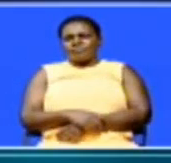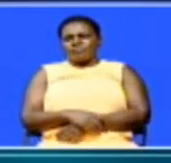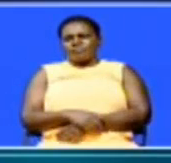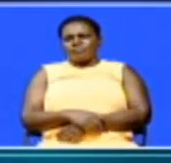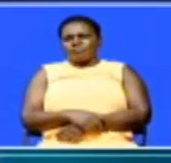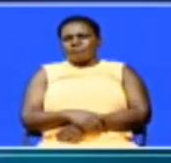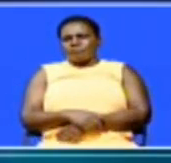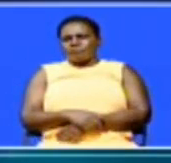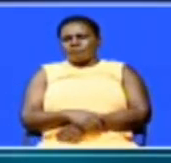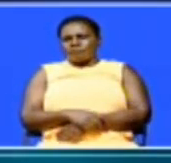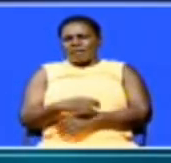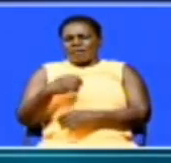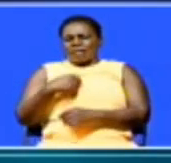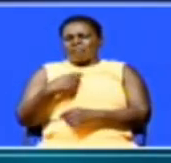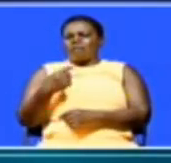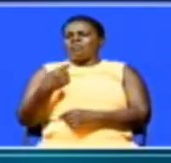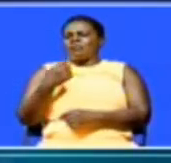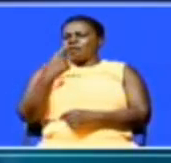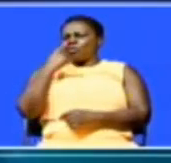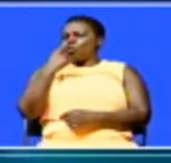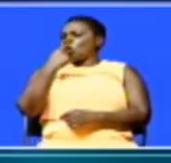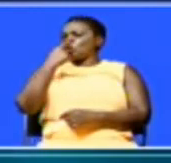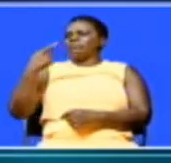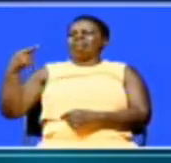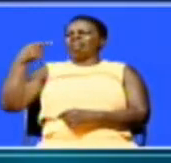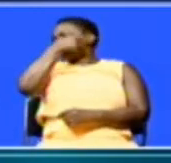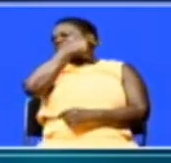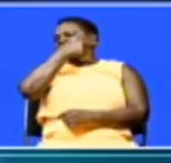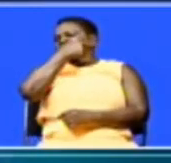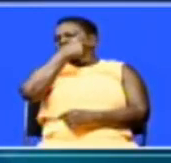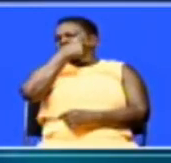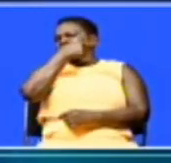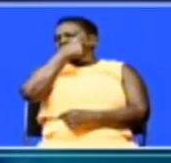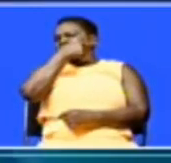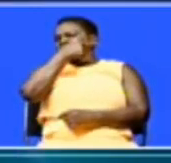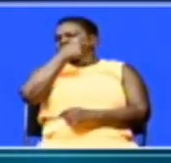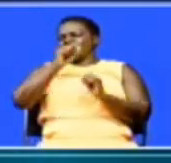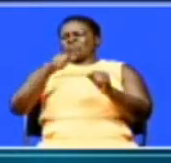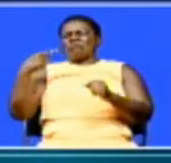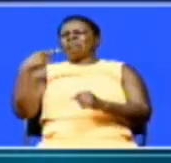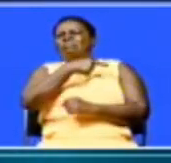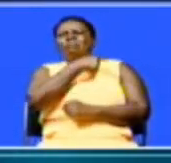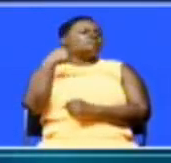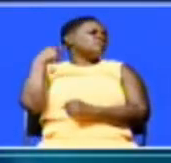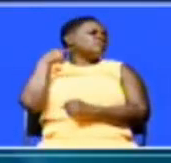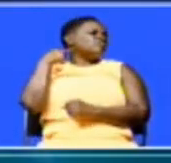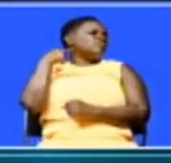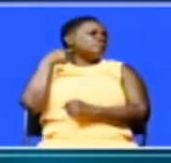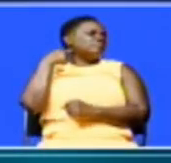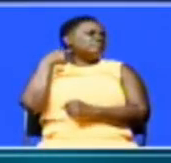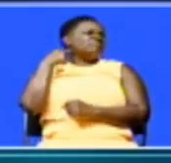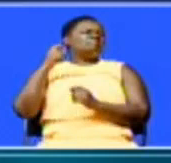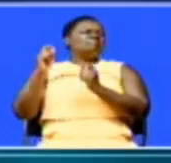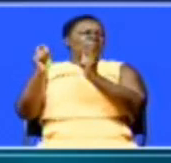So they put the swab inside your nose, like it has to get to the end until like here the